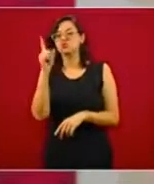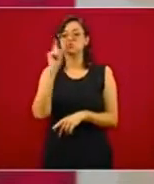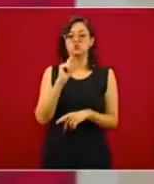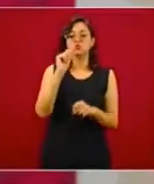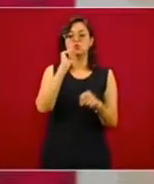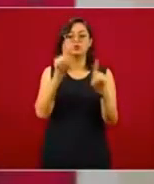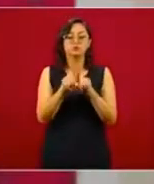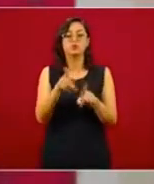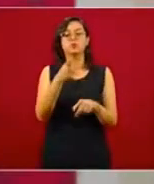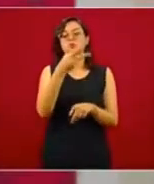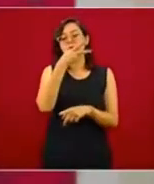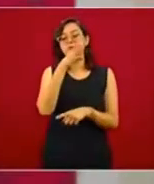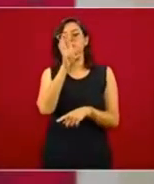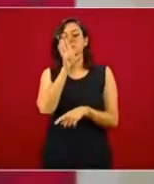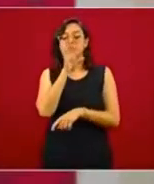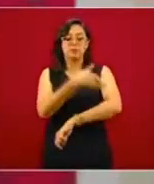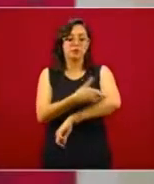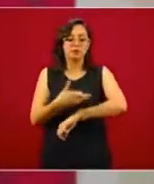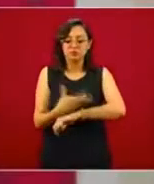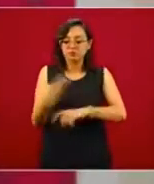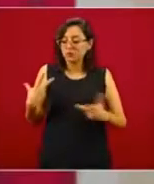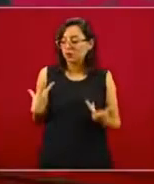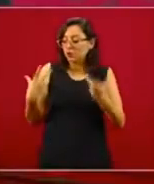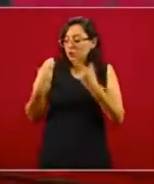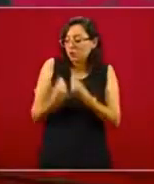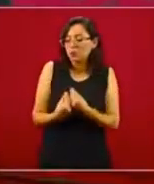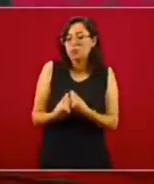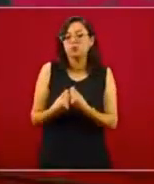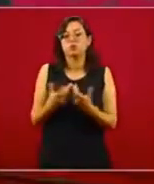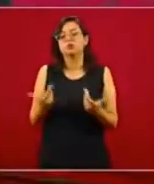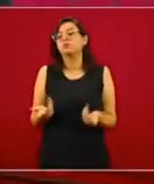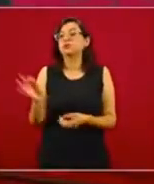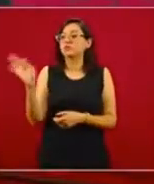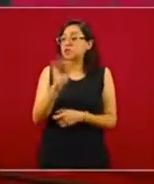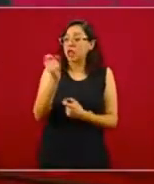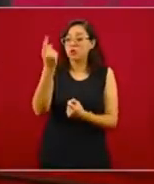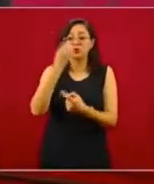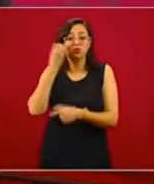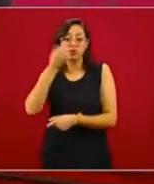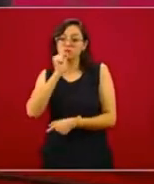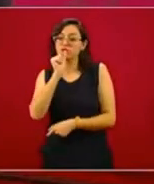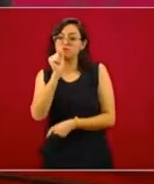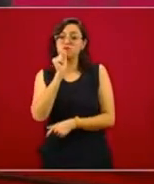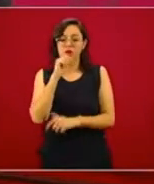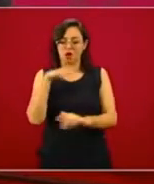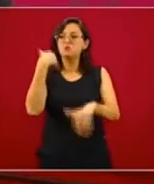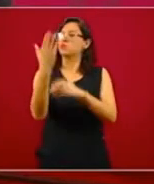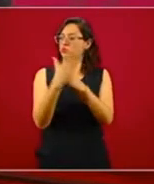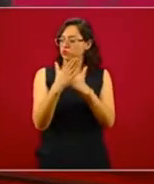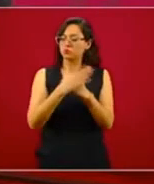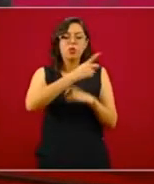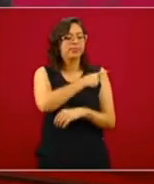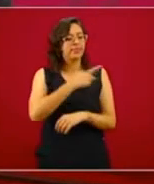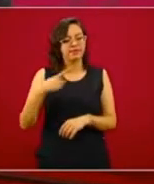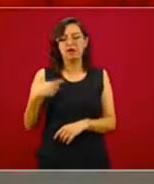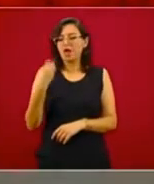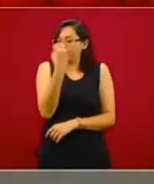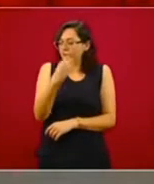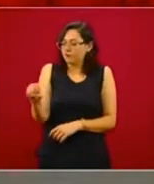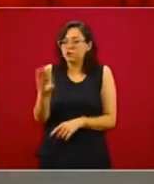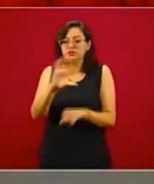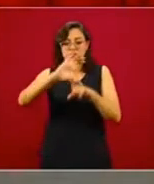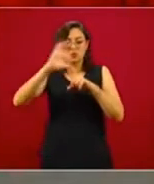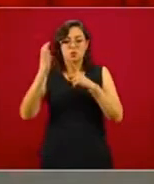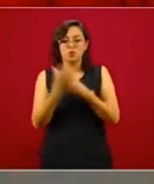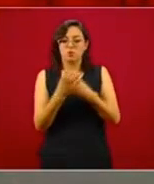made up with teachers and parents. And schools that did not do it in the past for some reason